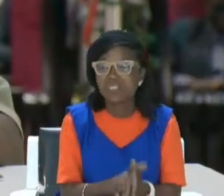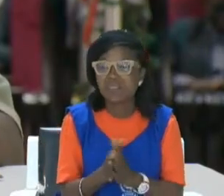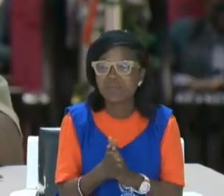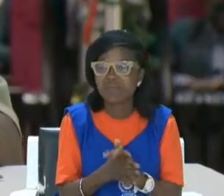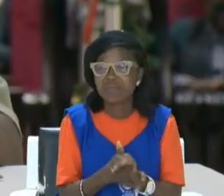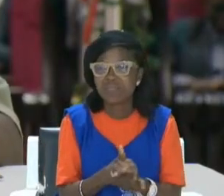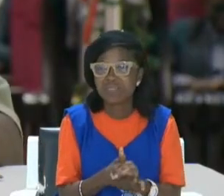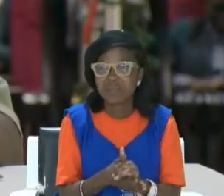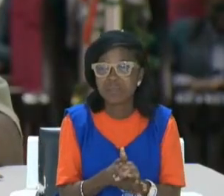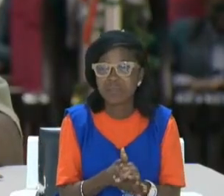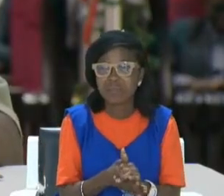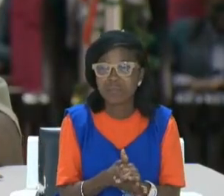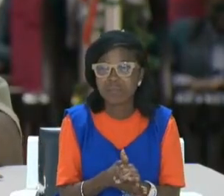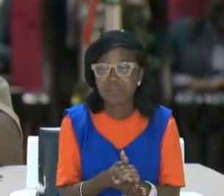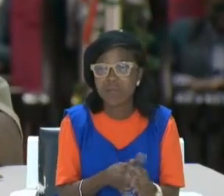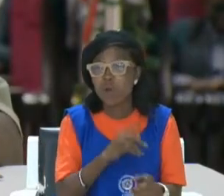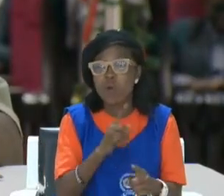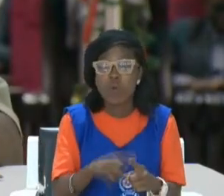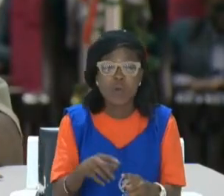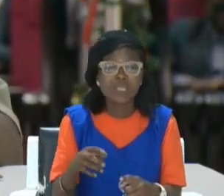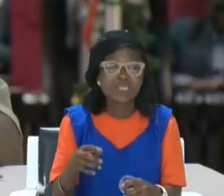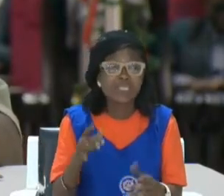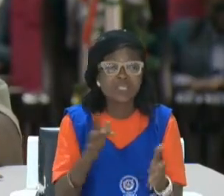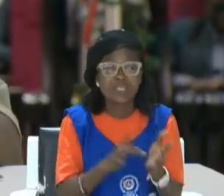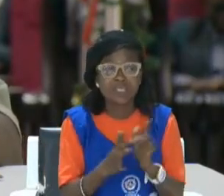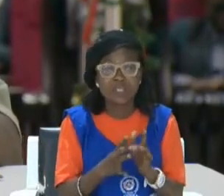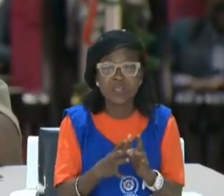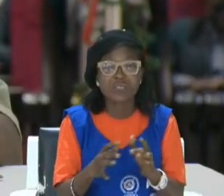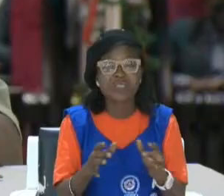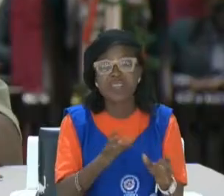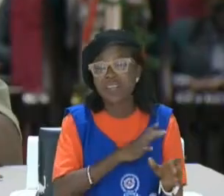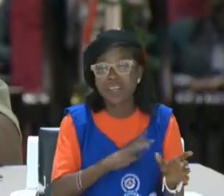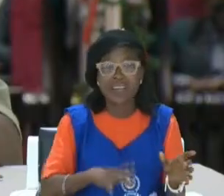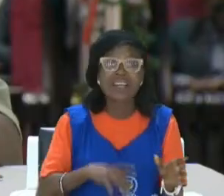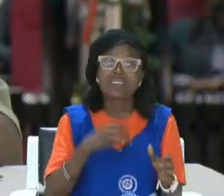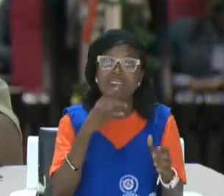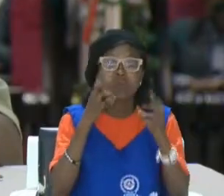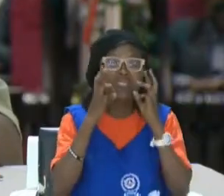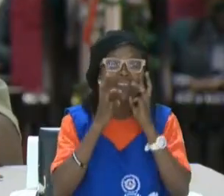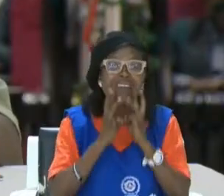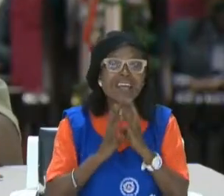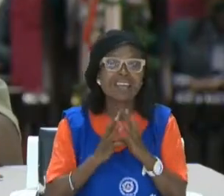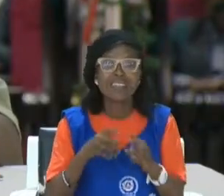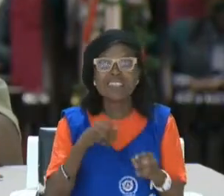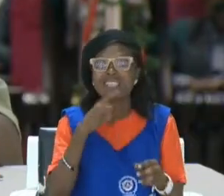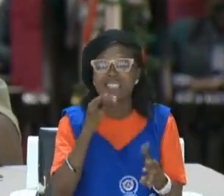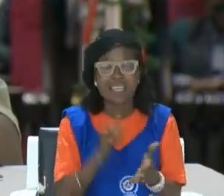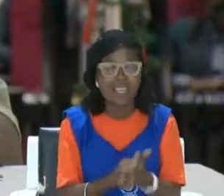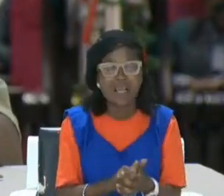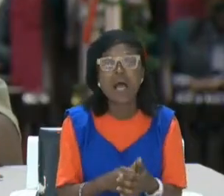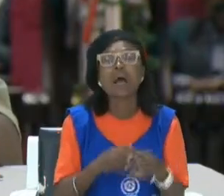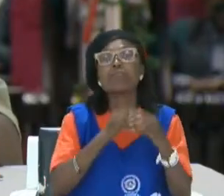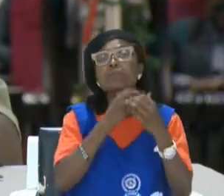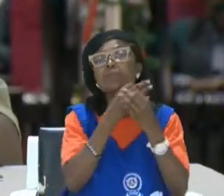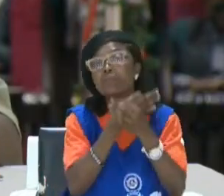and particularly when they saw even Jesus Christ weeping, they thought, okay, it's all gone, all